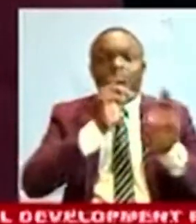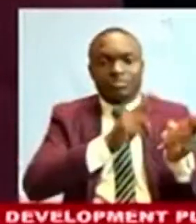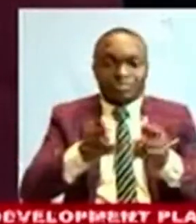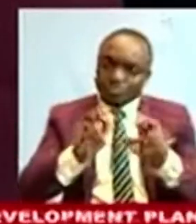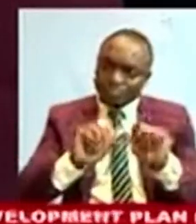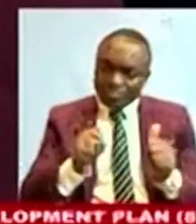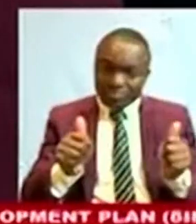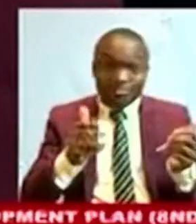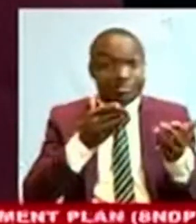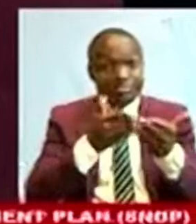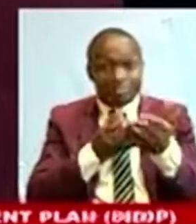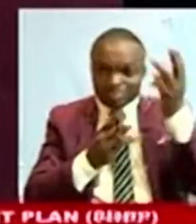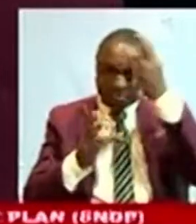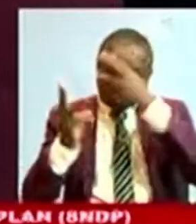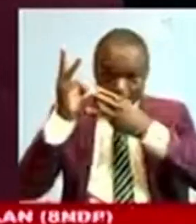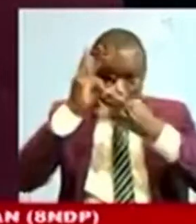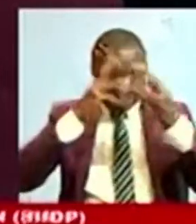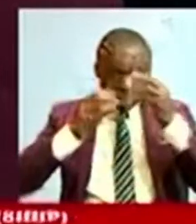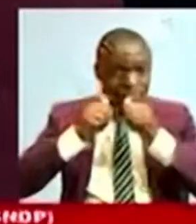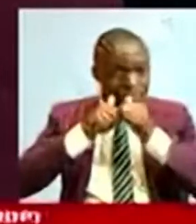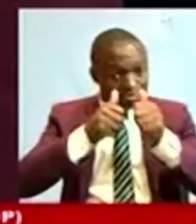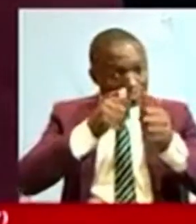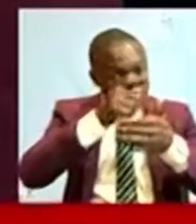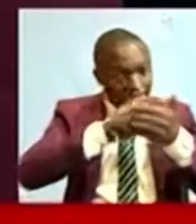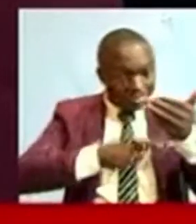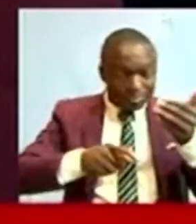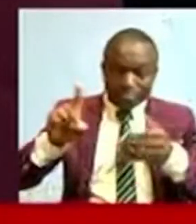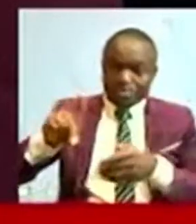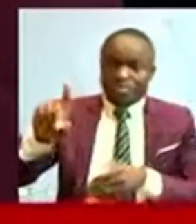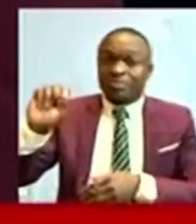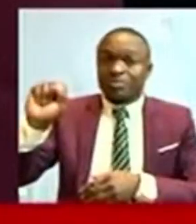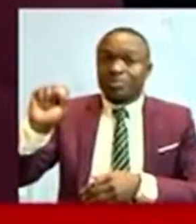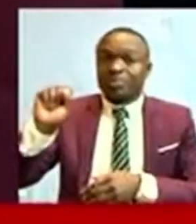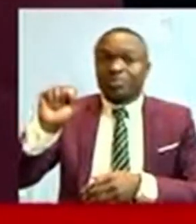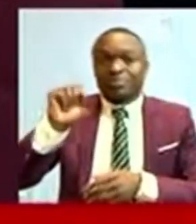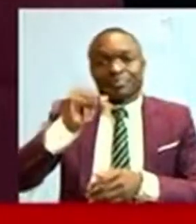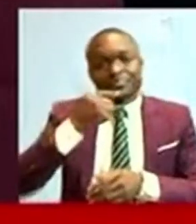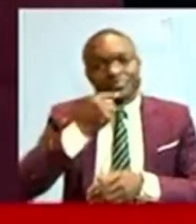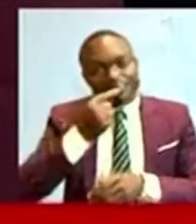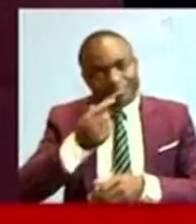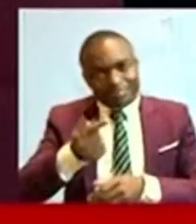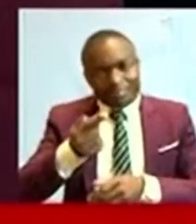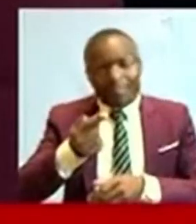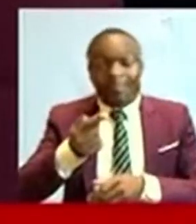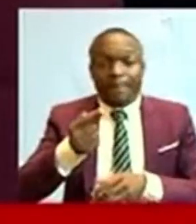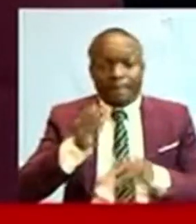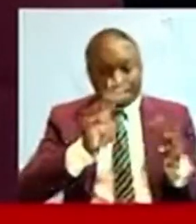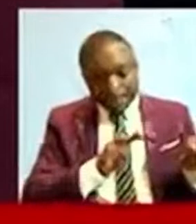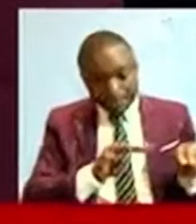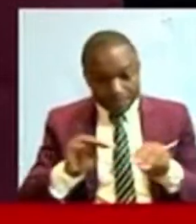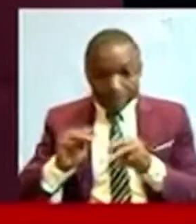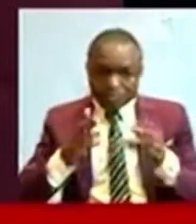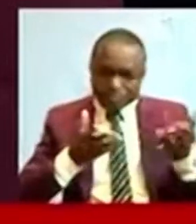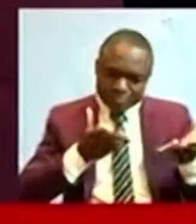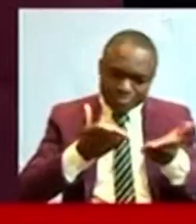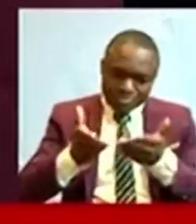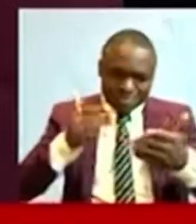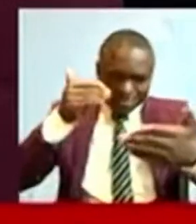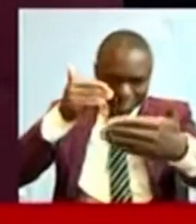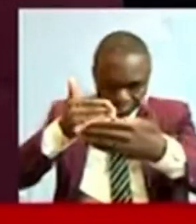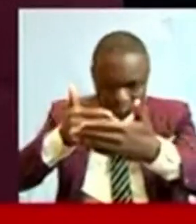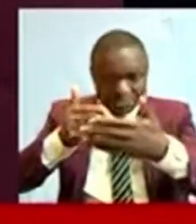is a concern. I think in line with also what the Permanent Secretary did highlight, as we move the services closer to the